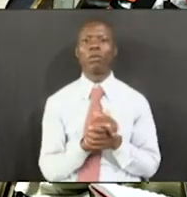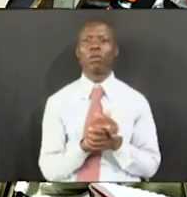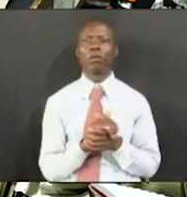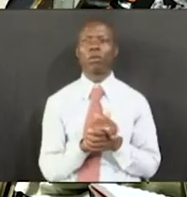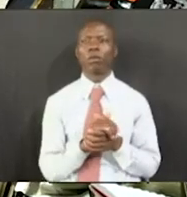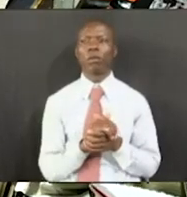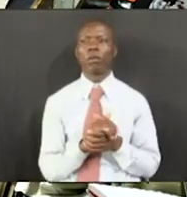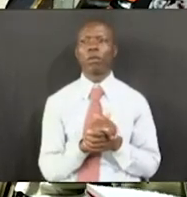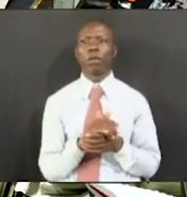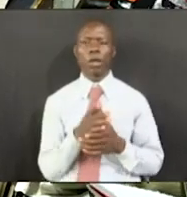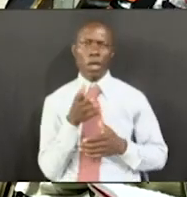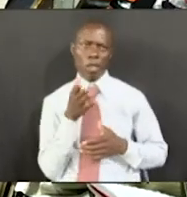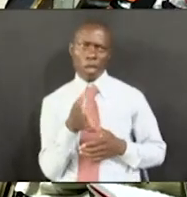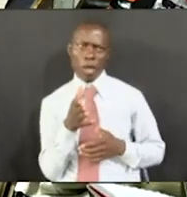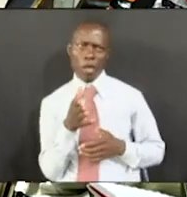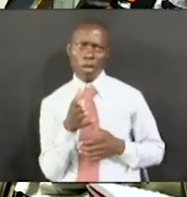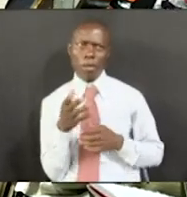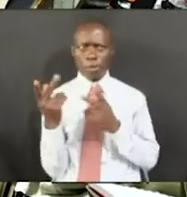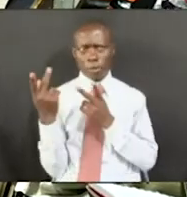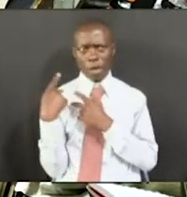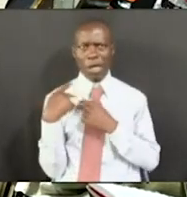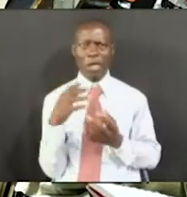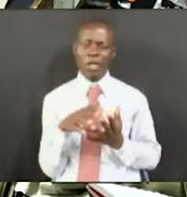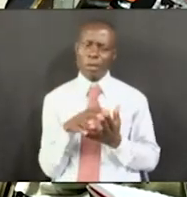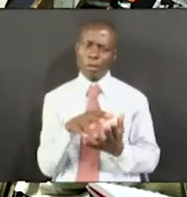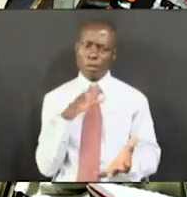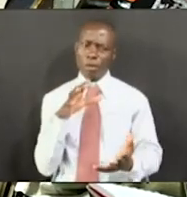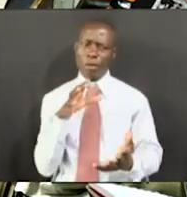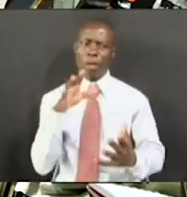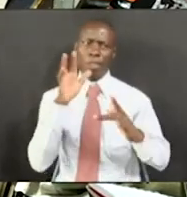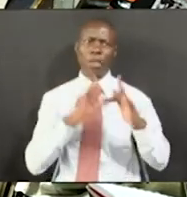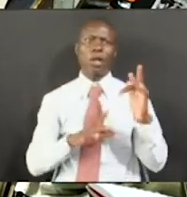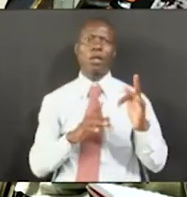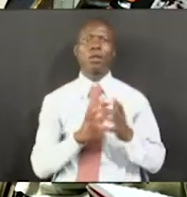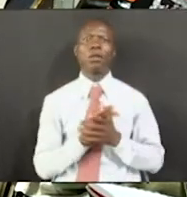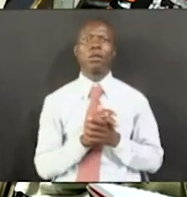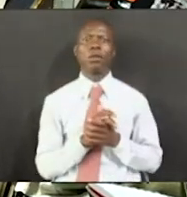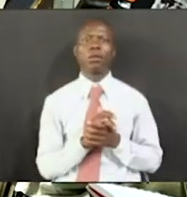This partnership is more than tyranny of numbers.